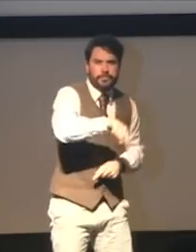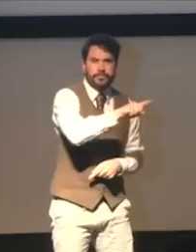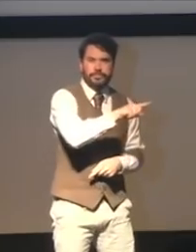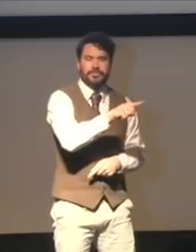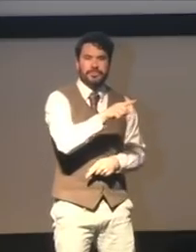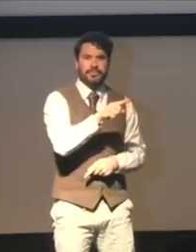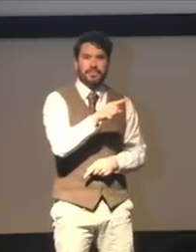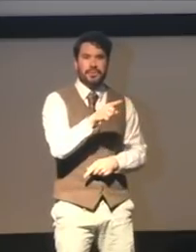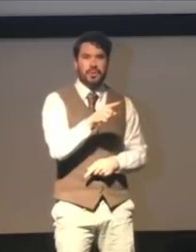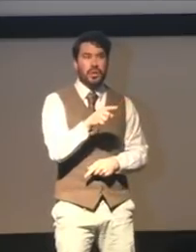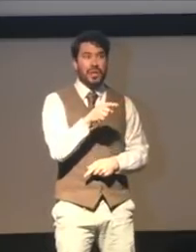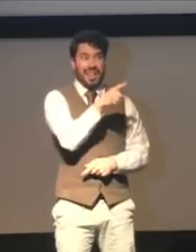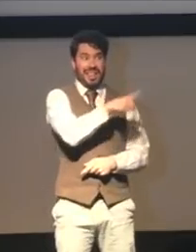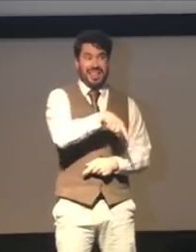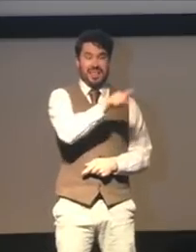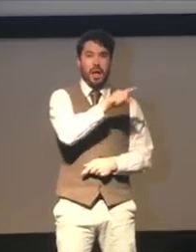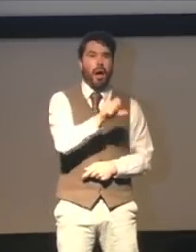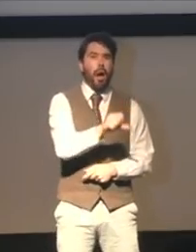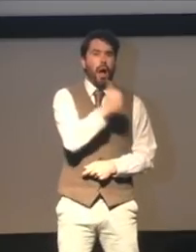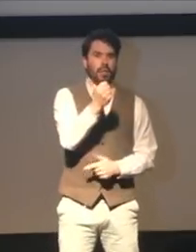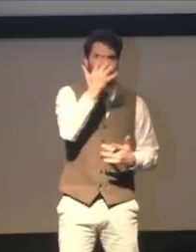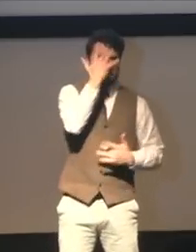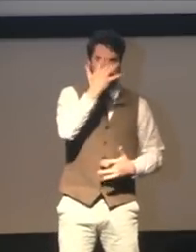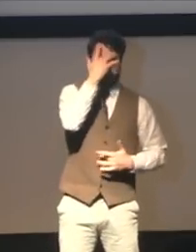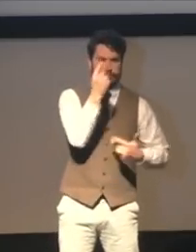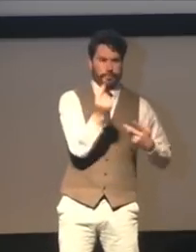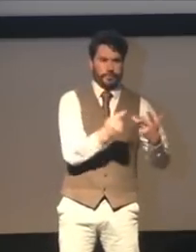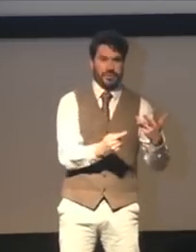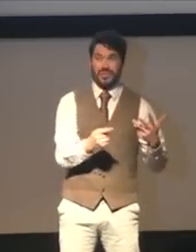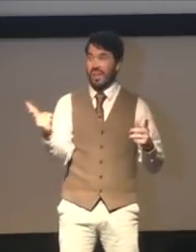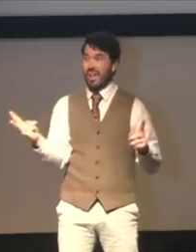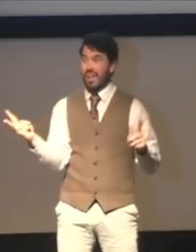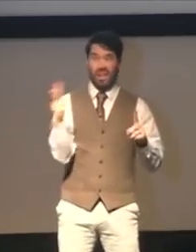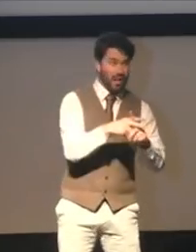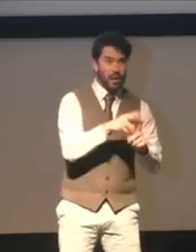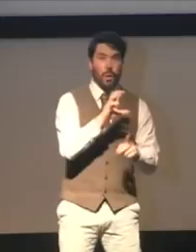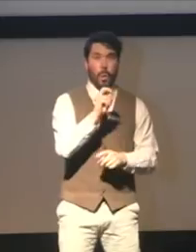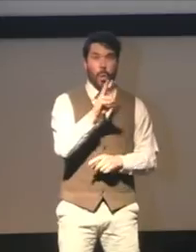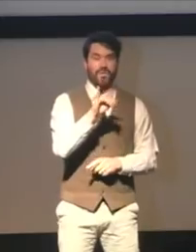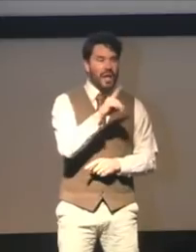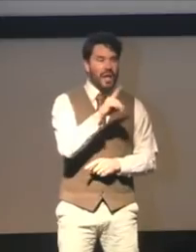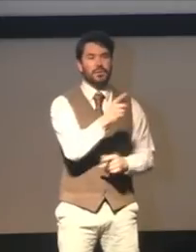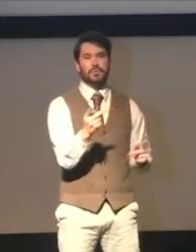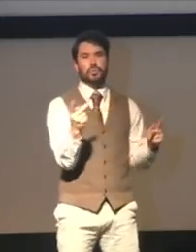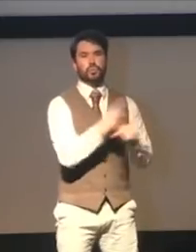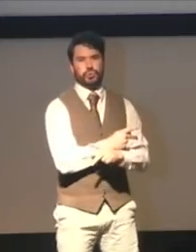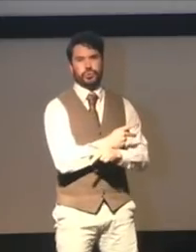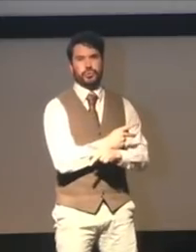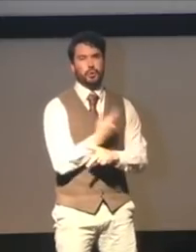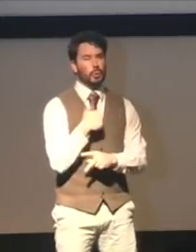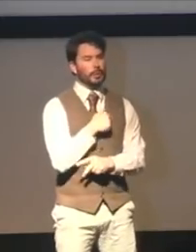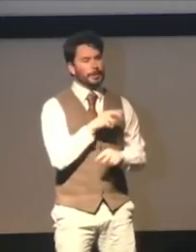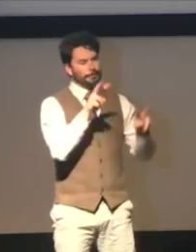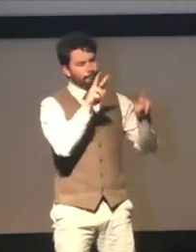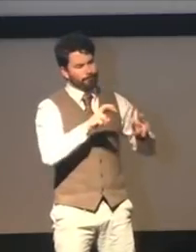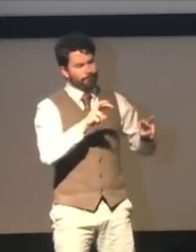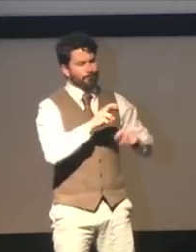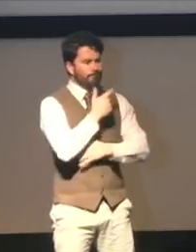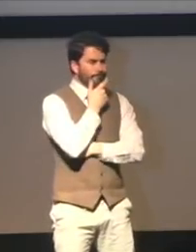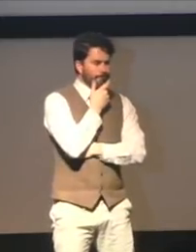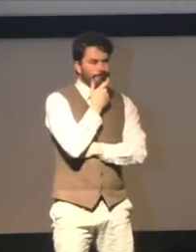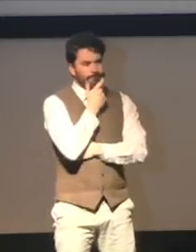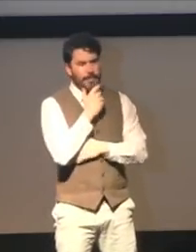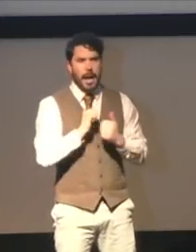increases in morbidity or mortality. And so we need to look through that, look at those set of patients and meet their